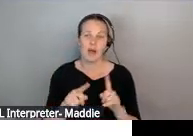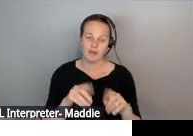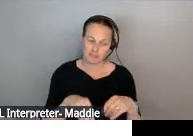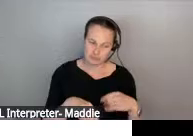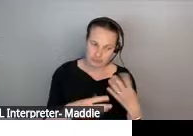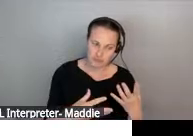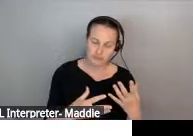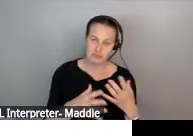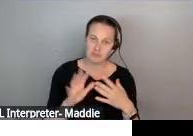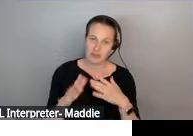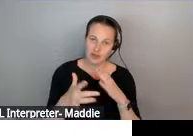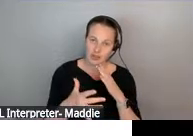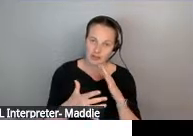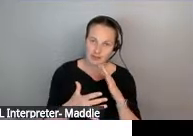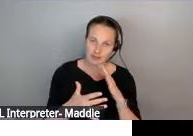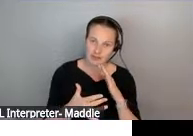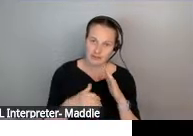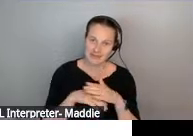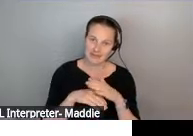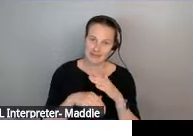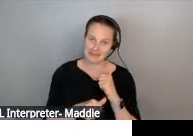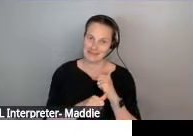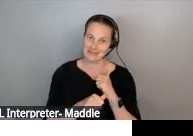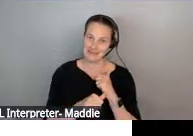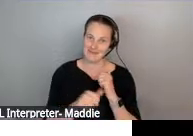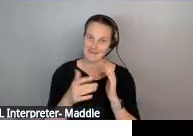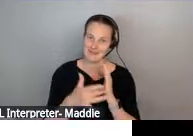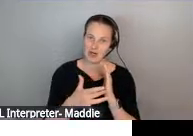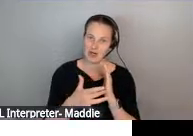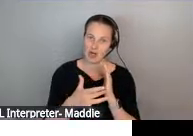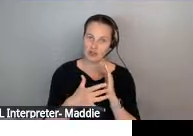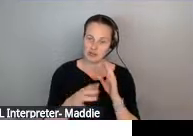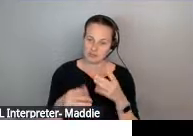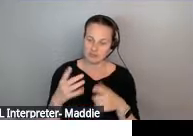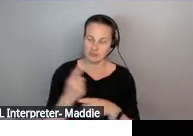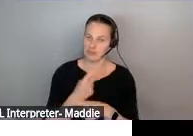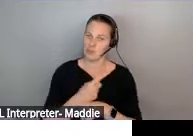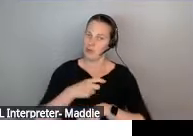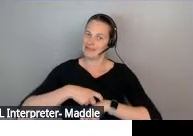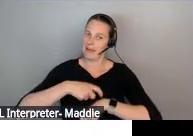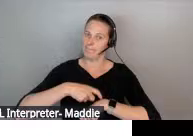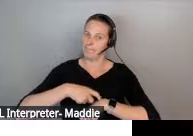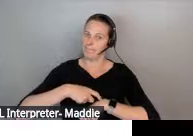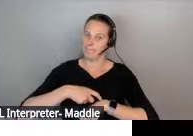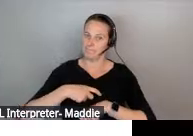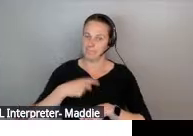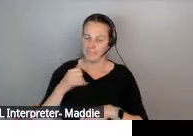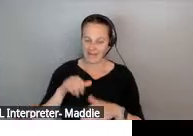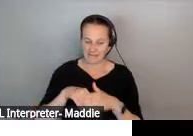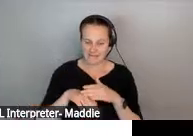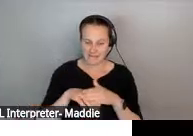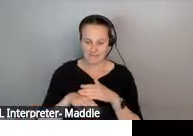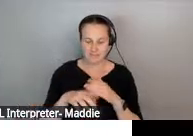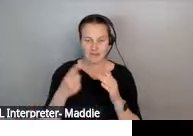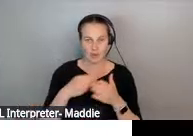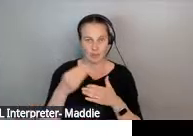assistive technology to them in a timely manner. So making sure that accessibility is built into the procurement